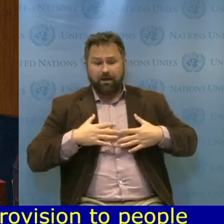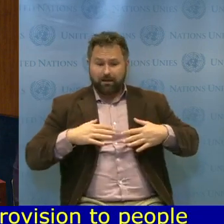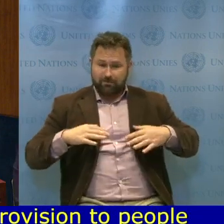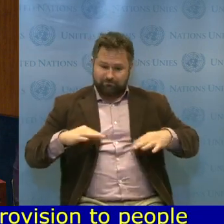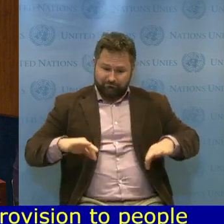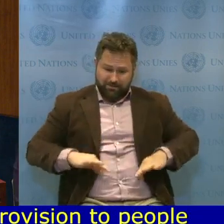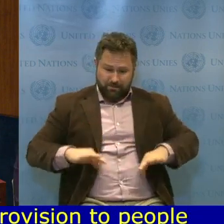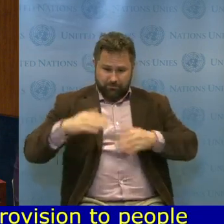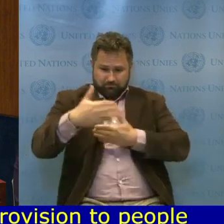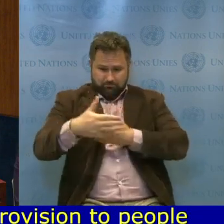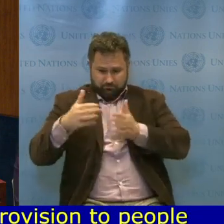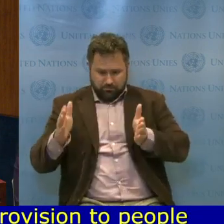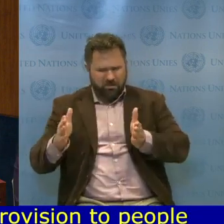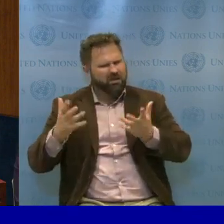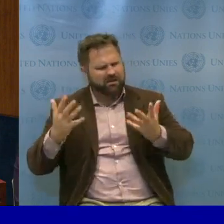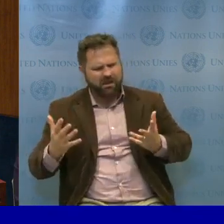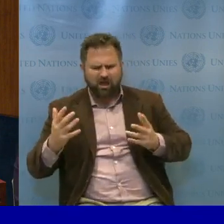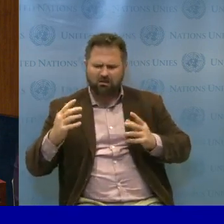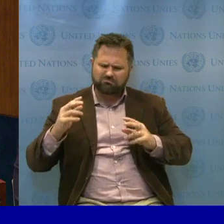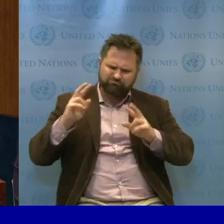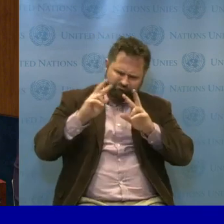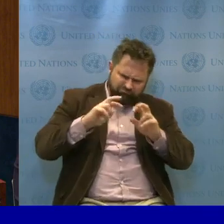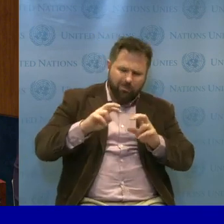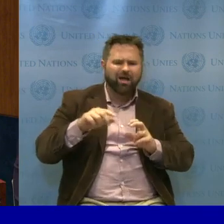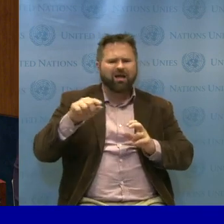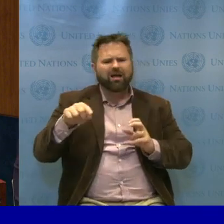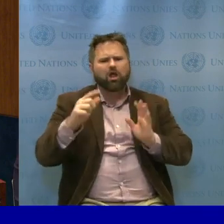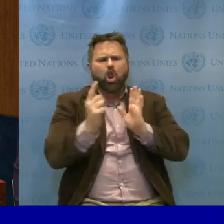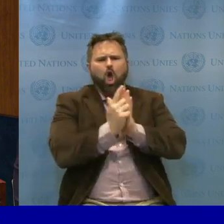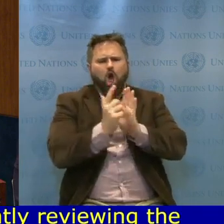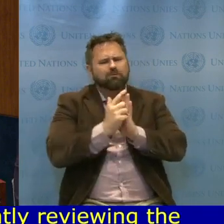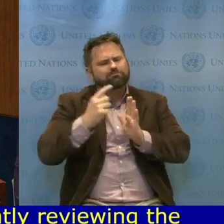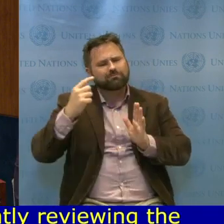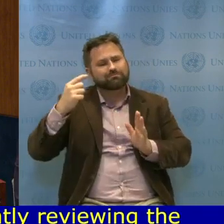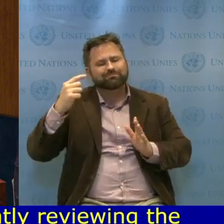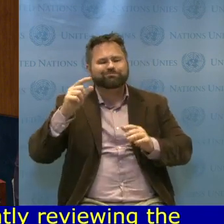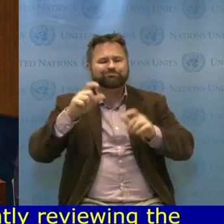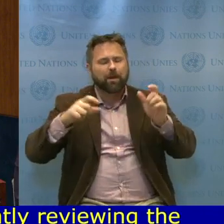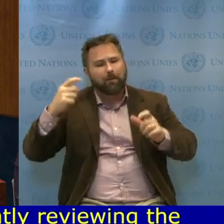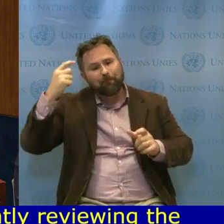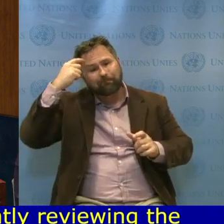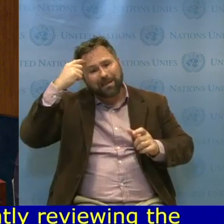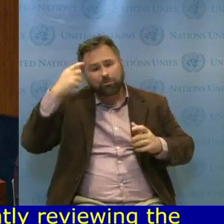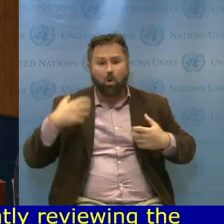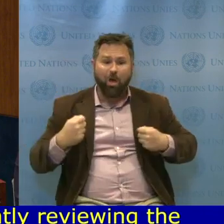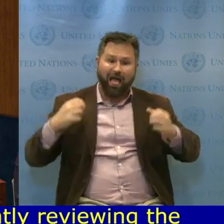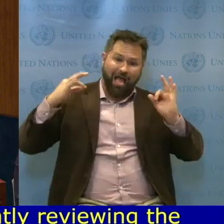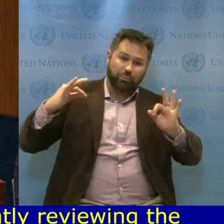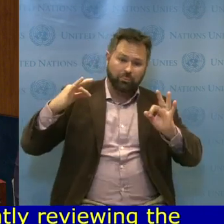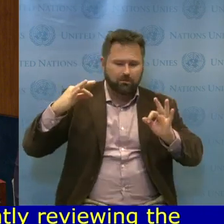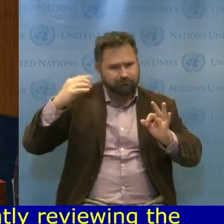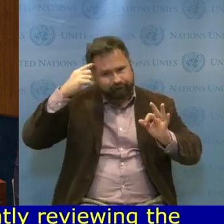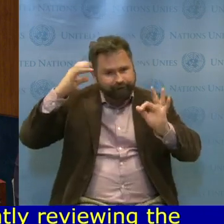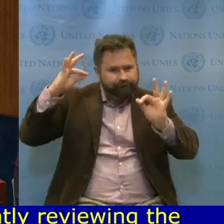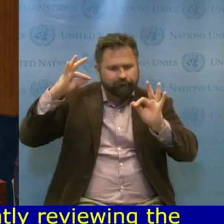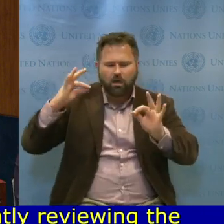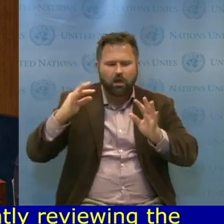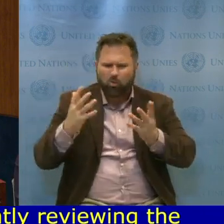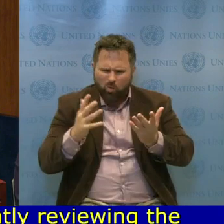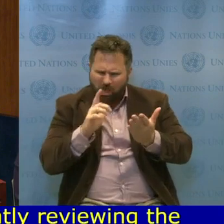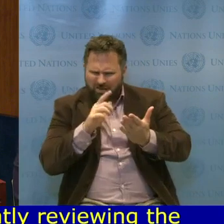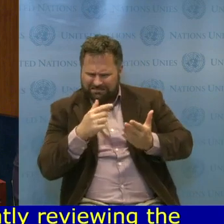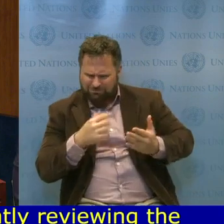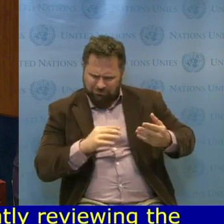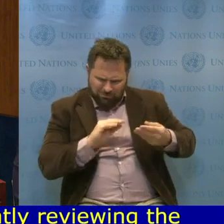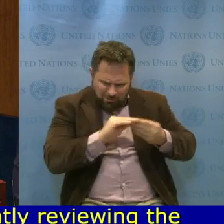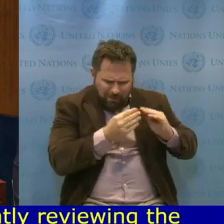that it can be very inclusive and also address issues of major concerns. What I would like